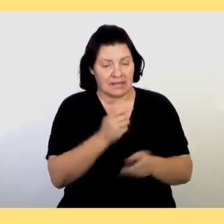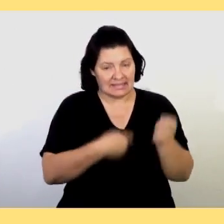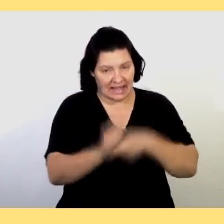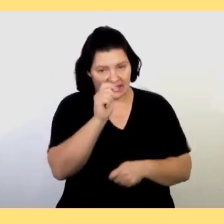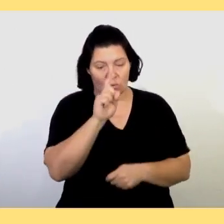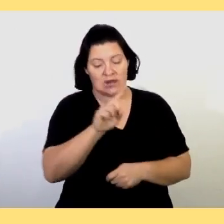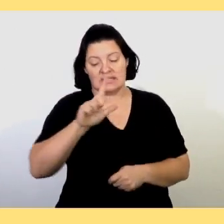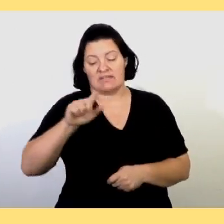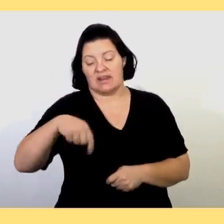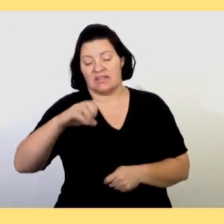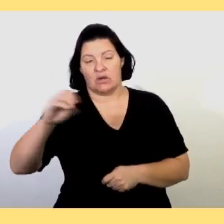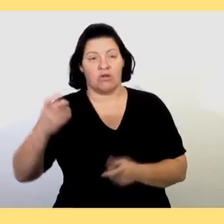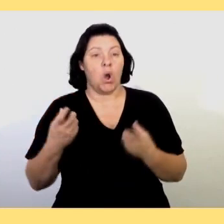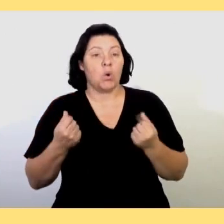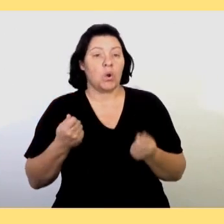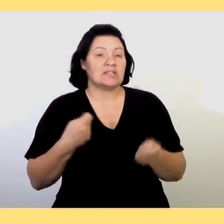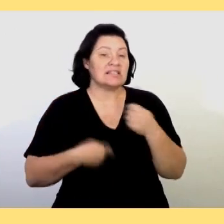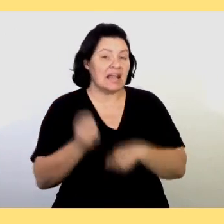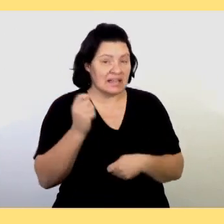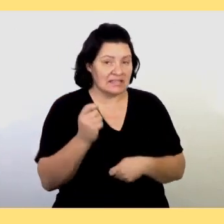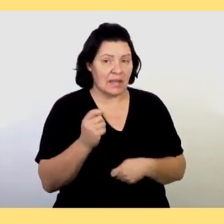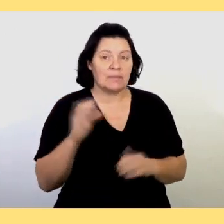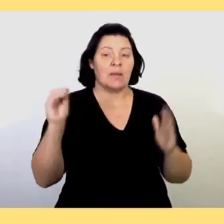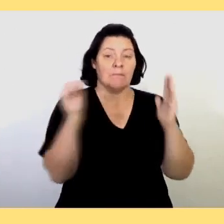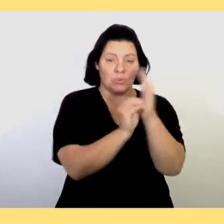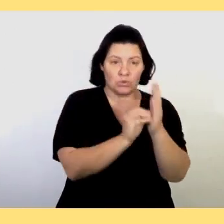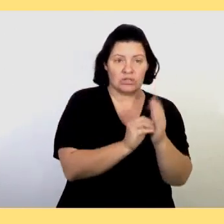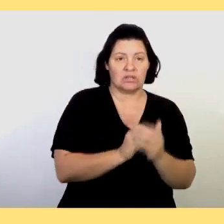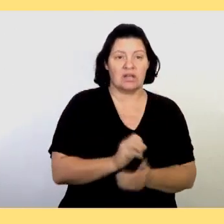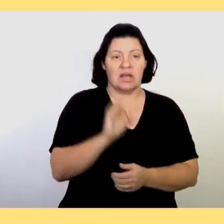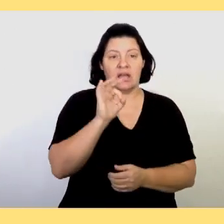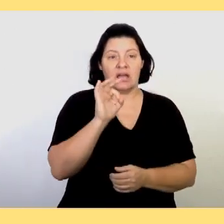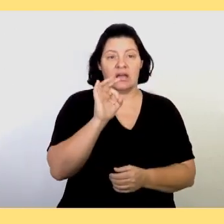as well. On my cost of sales, then I record the